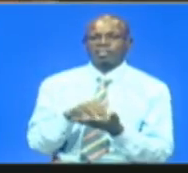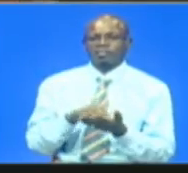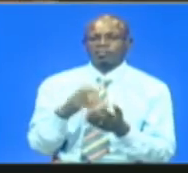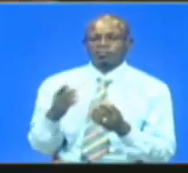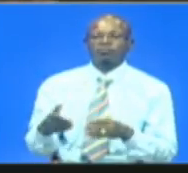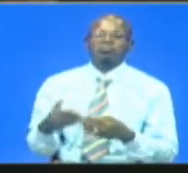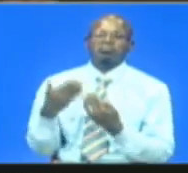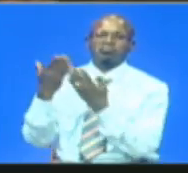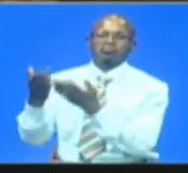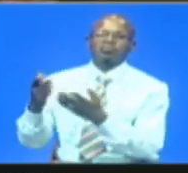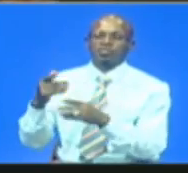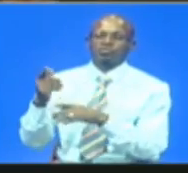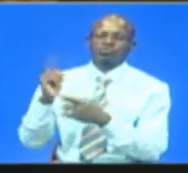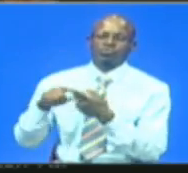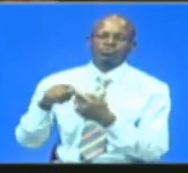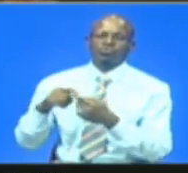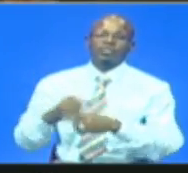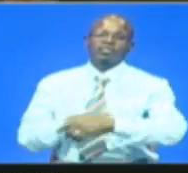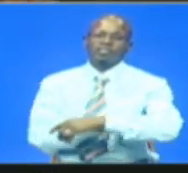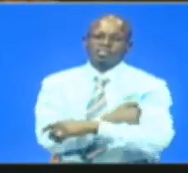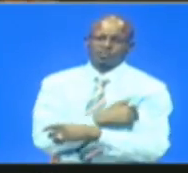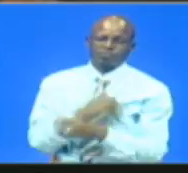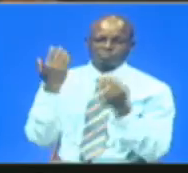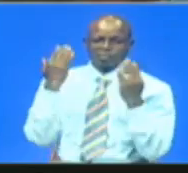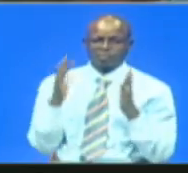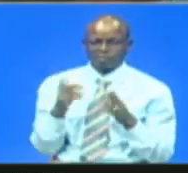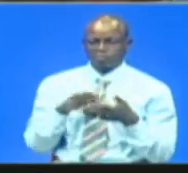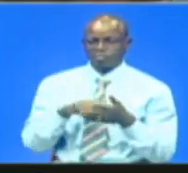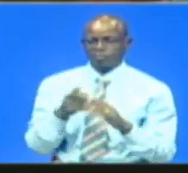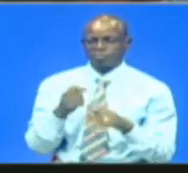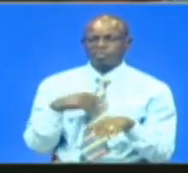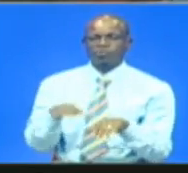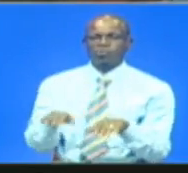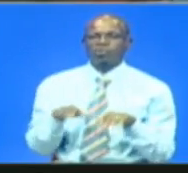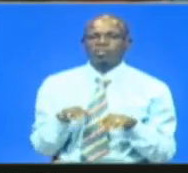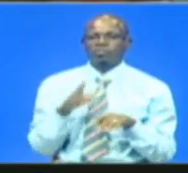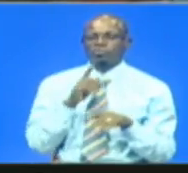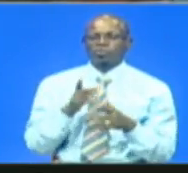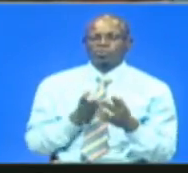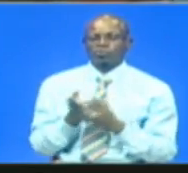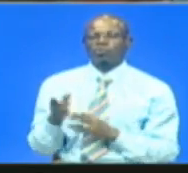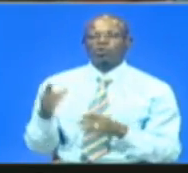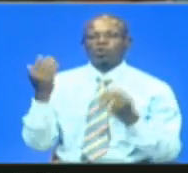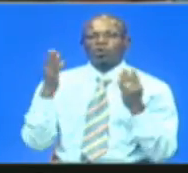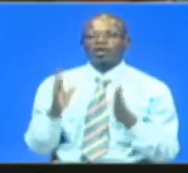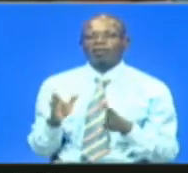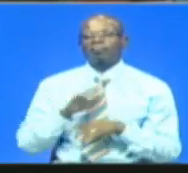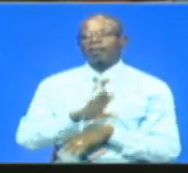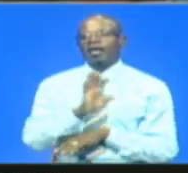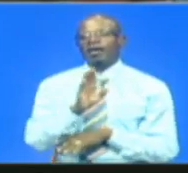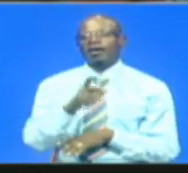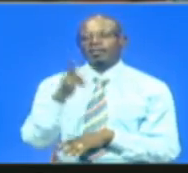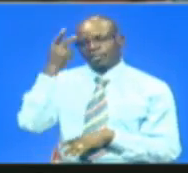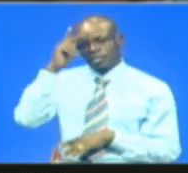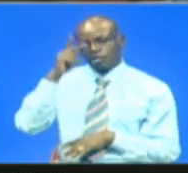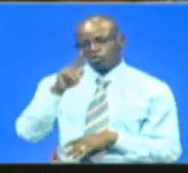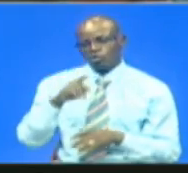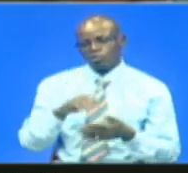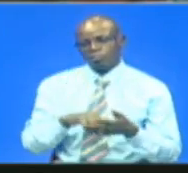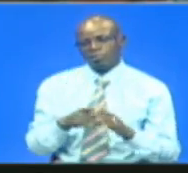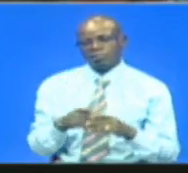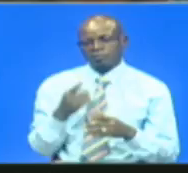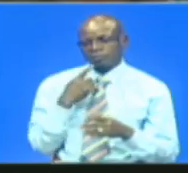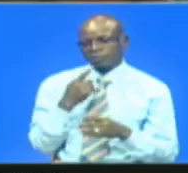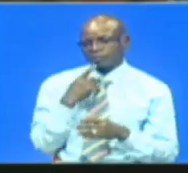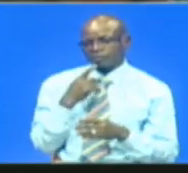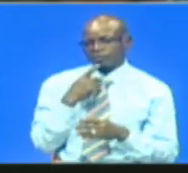the 6th of May, will have to await his ruling. Kidero, through his lawyers, moved to the High Court claiming that the charge sheet presented in court